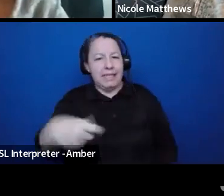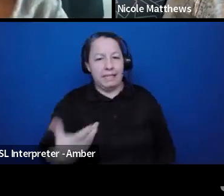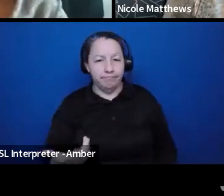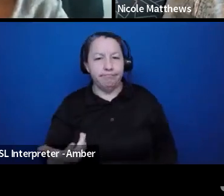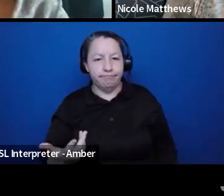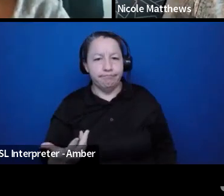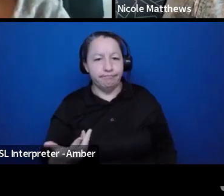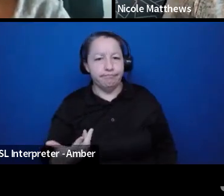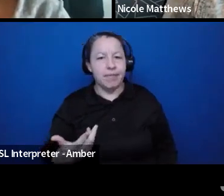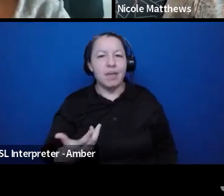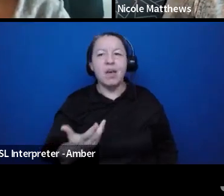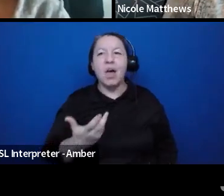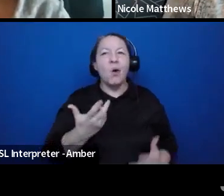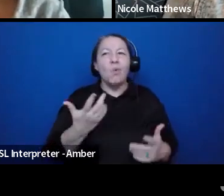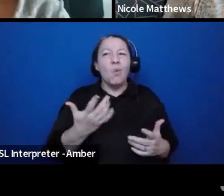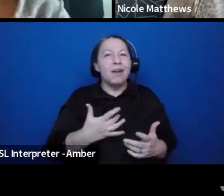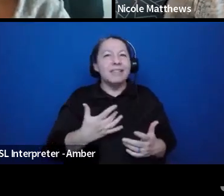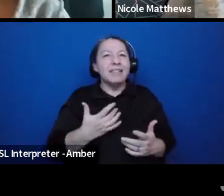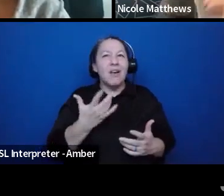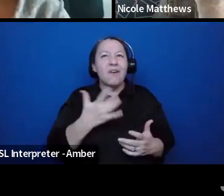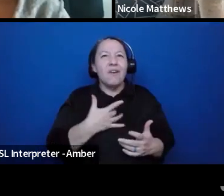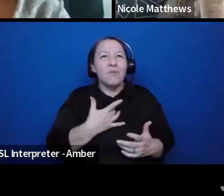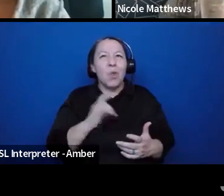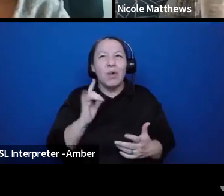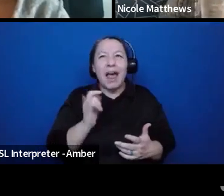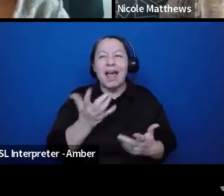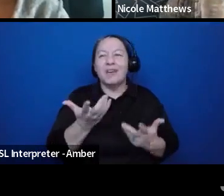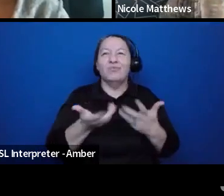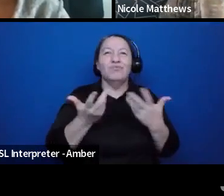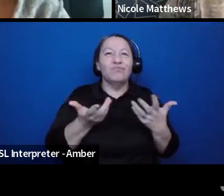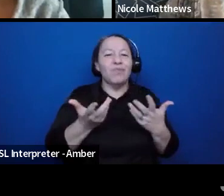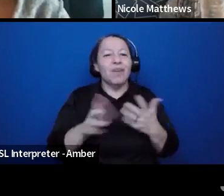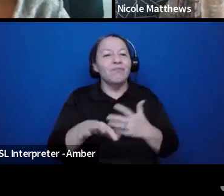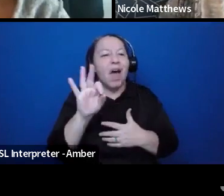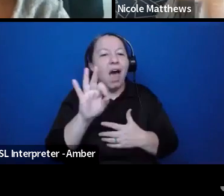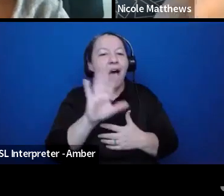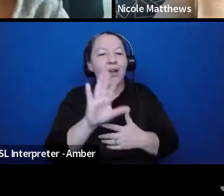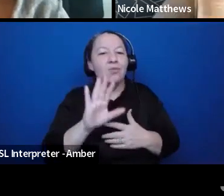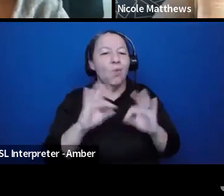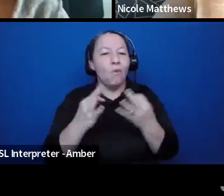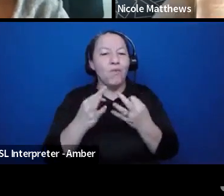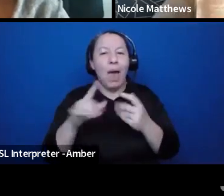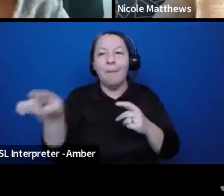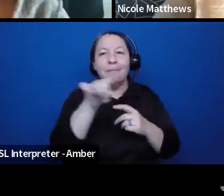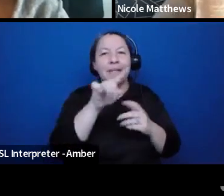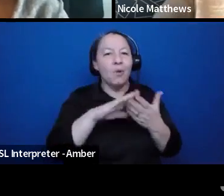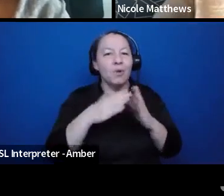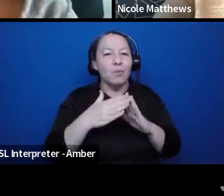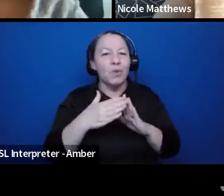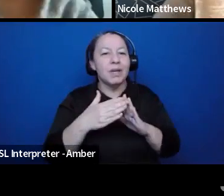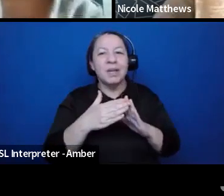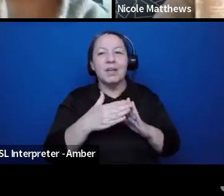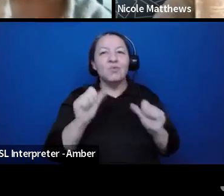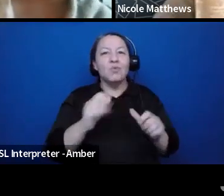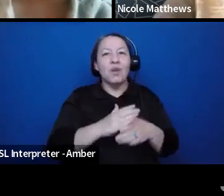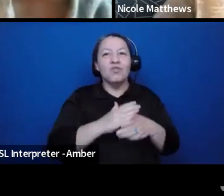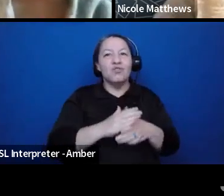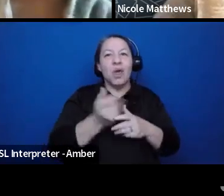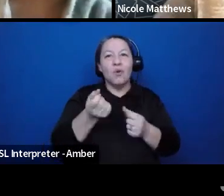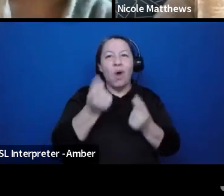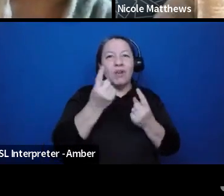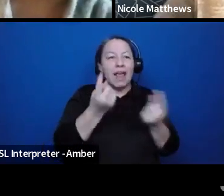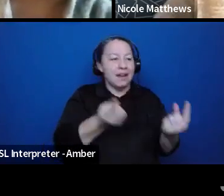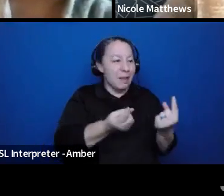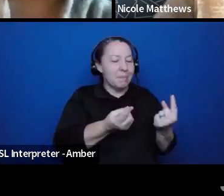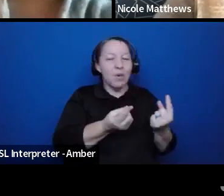your relatives that are going to give you that shared understanding without explanation, right? And that takes a little work to, you know, we're all human